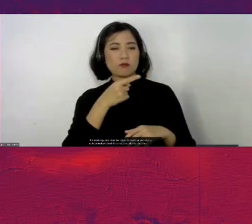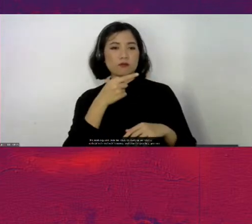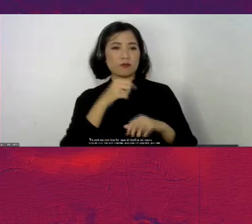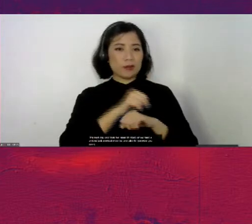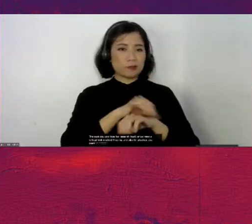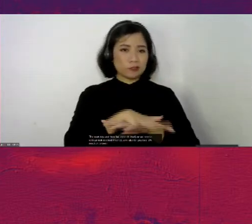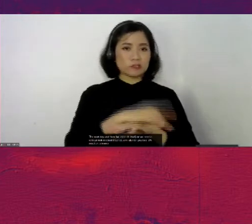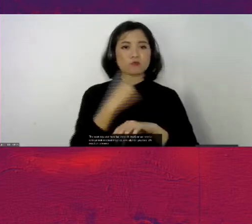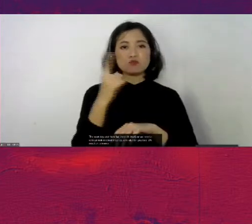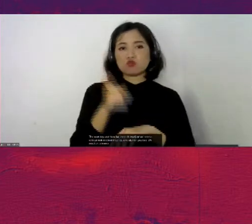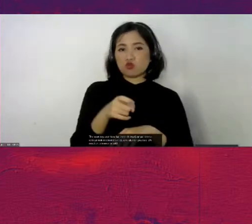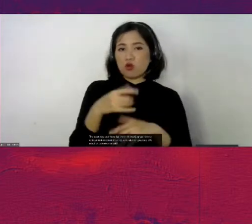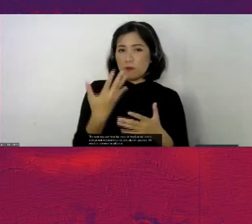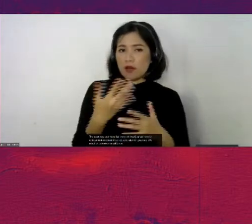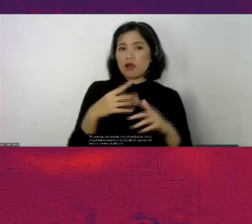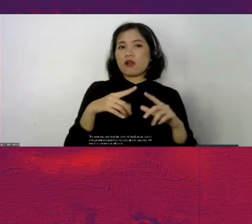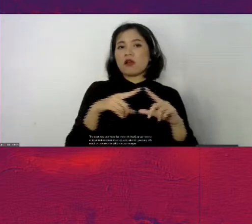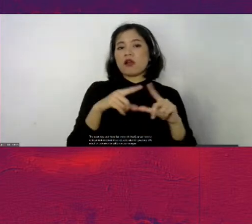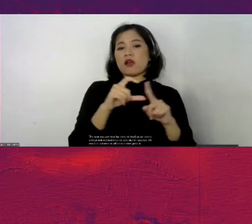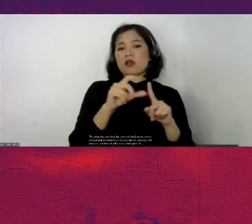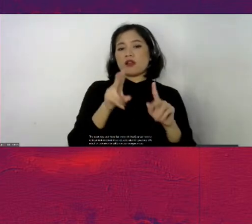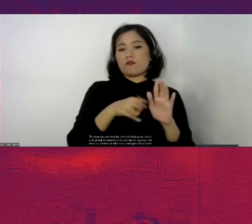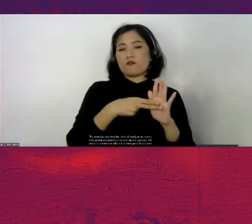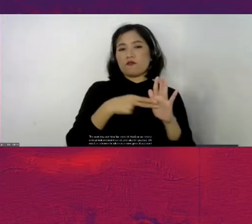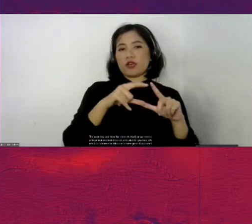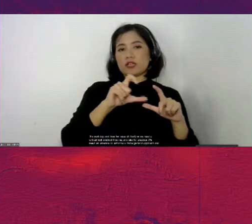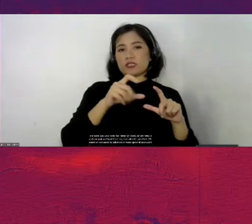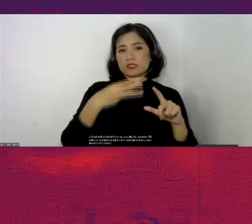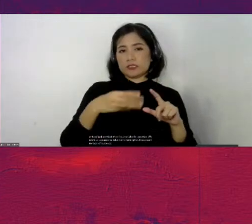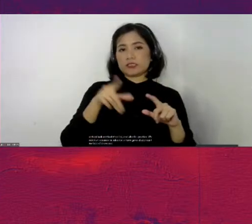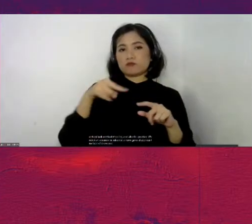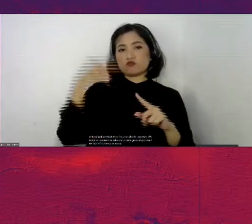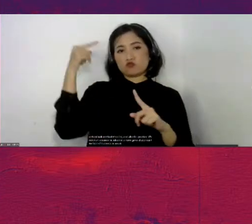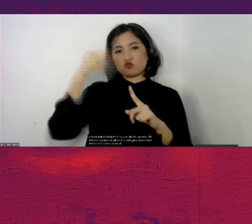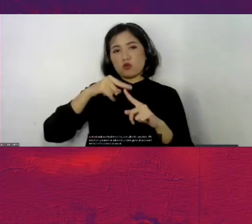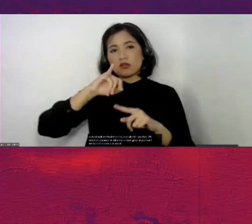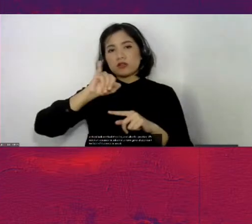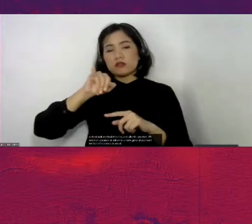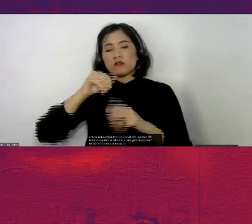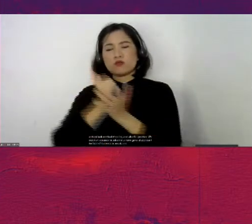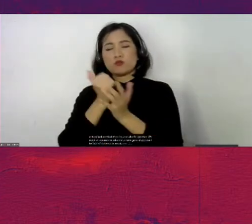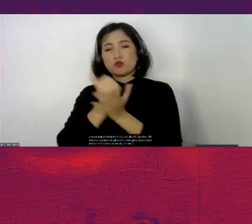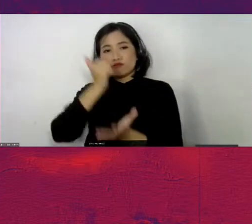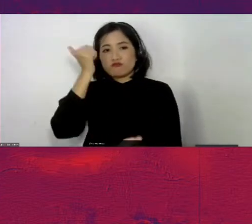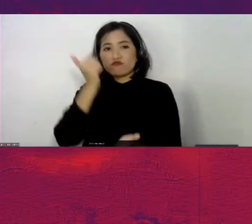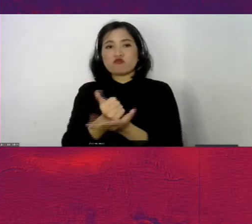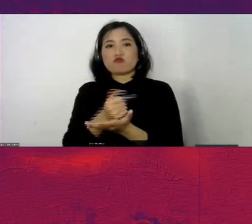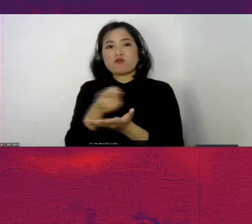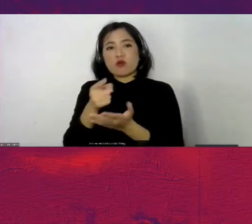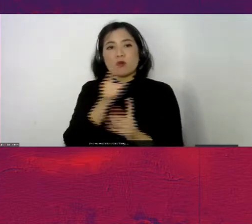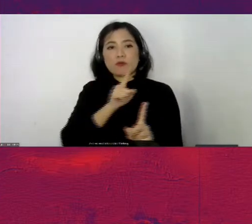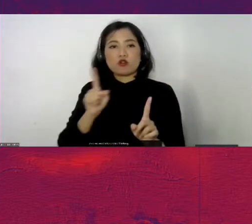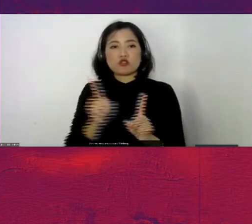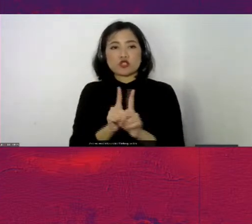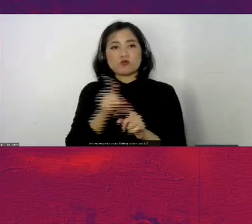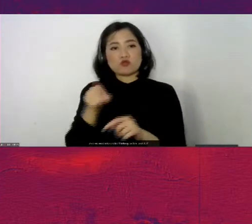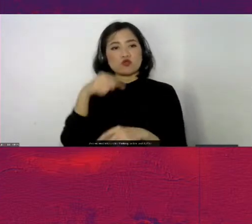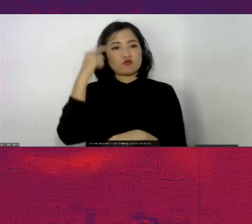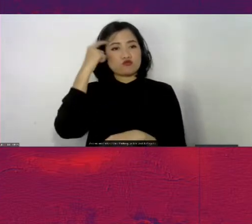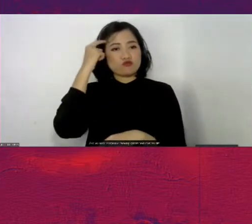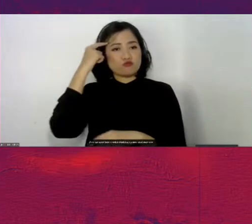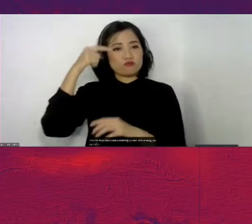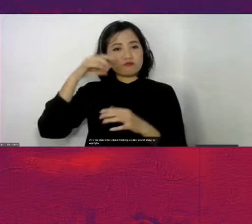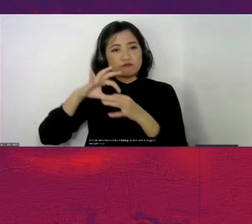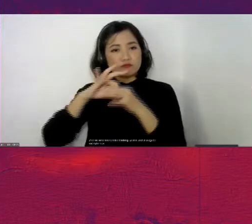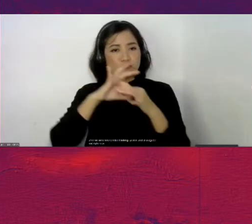advance a more genuine approach instead of business as usual. And we need integrated thinking, system and strategy, for example, how